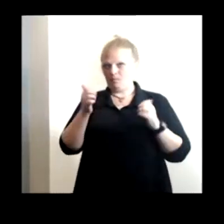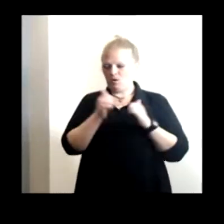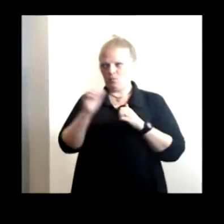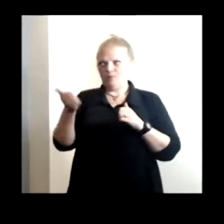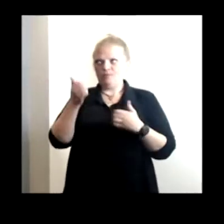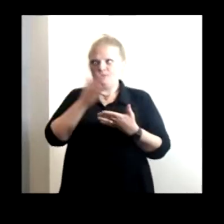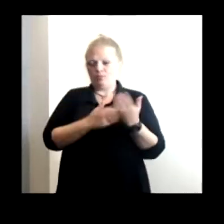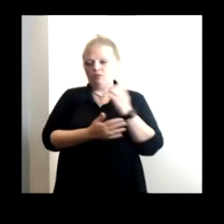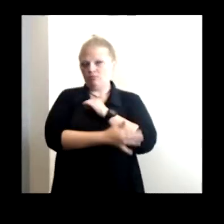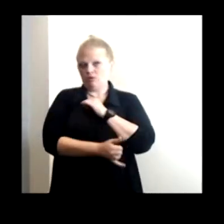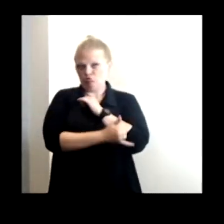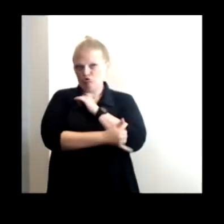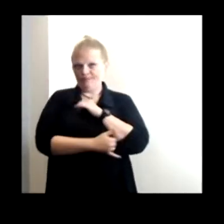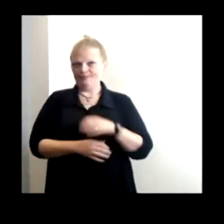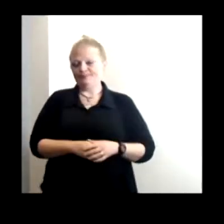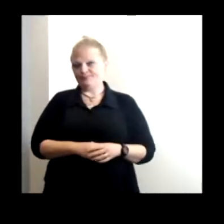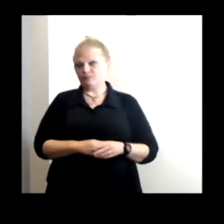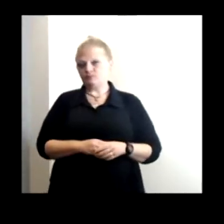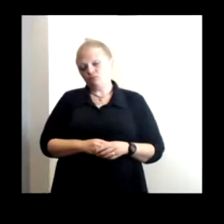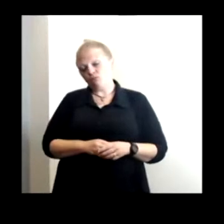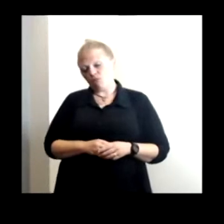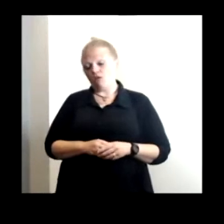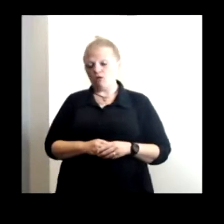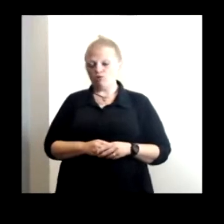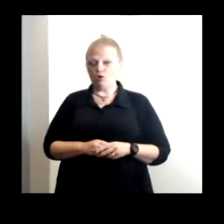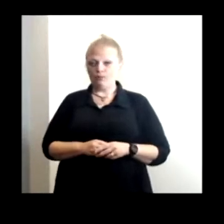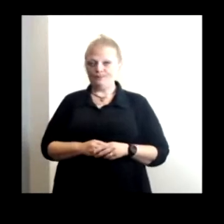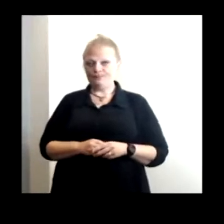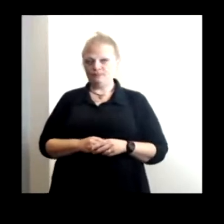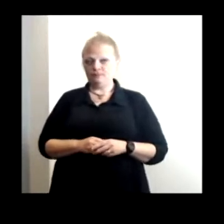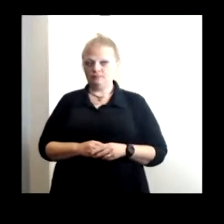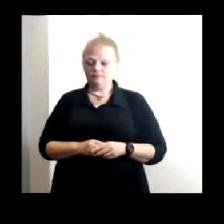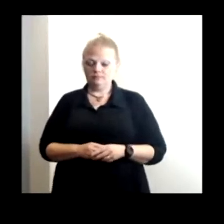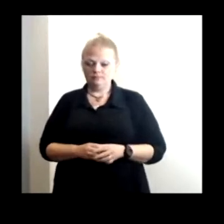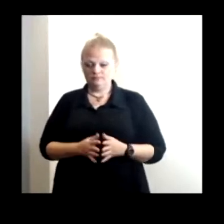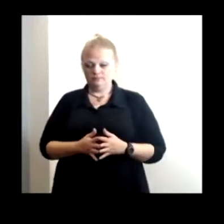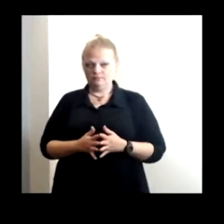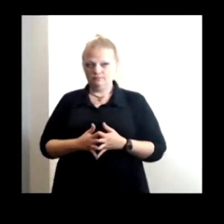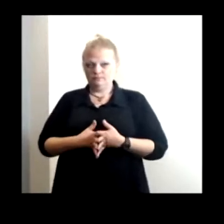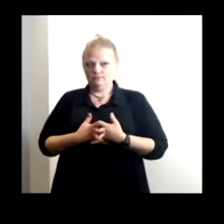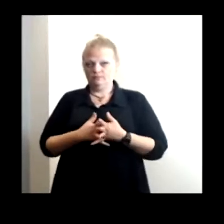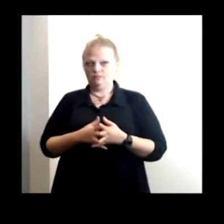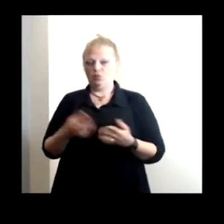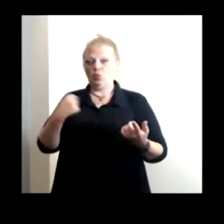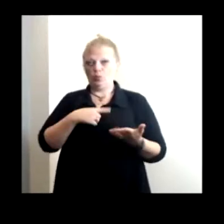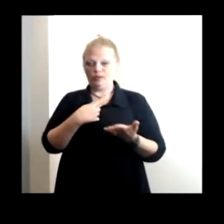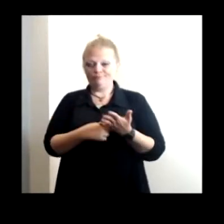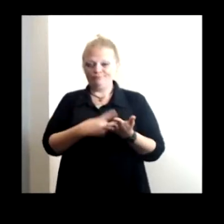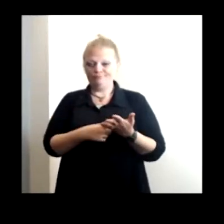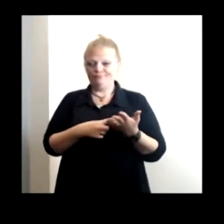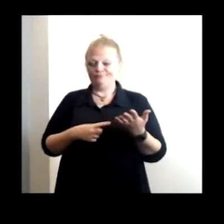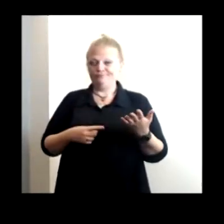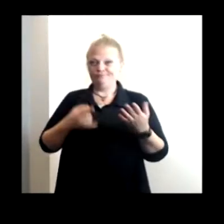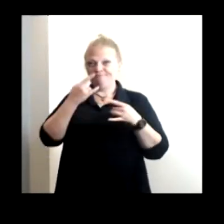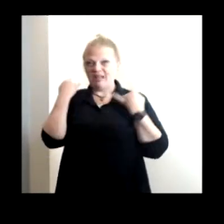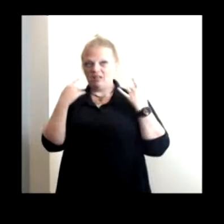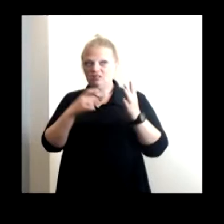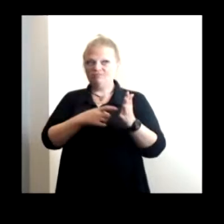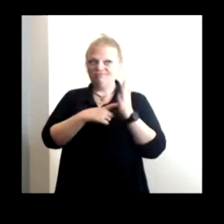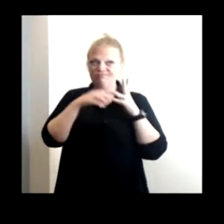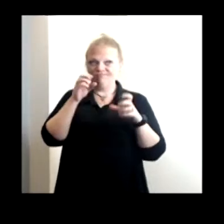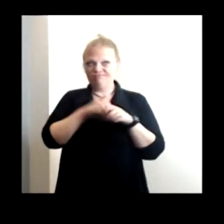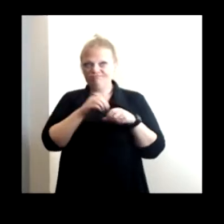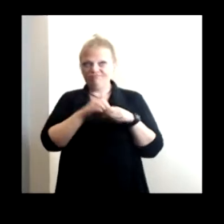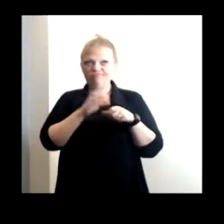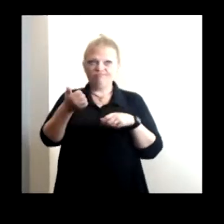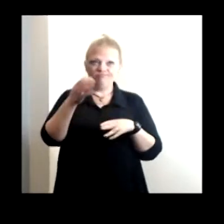other parts of the country. So just when we talk about whether we'll have mask requirements indoors